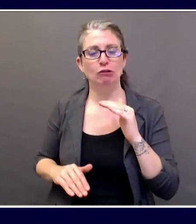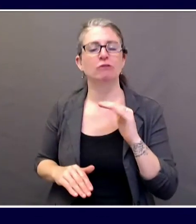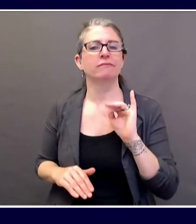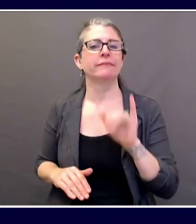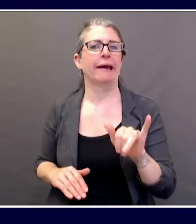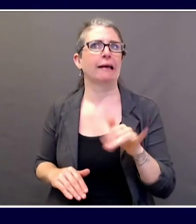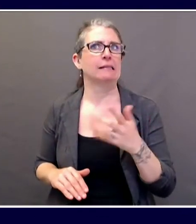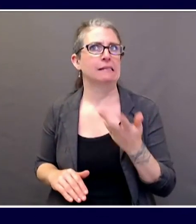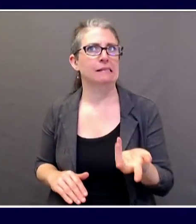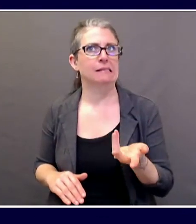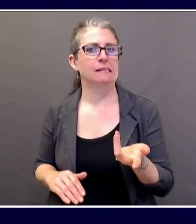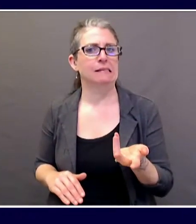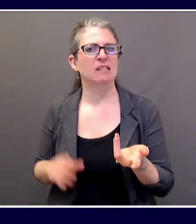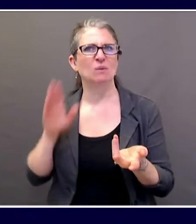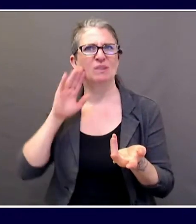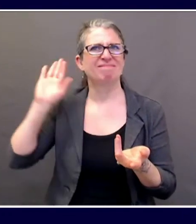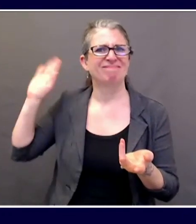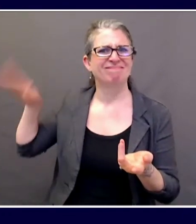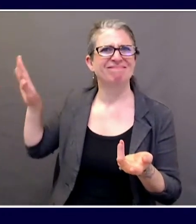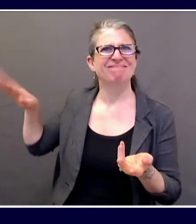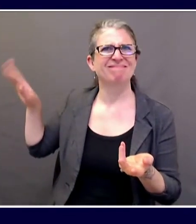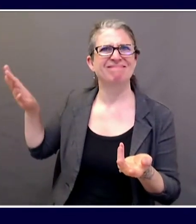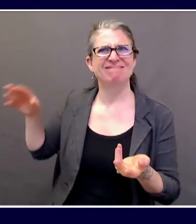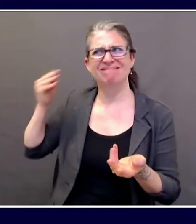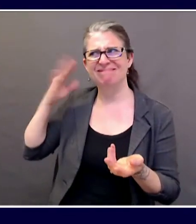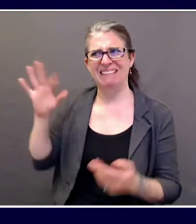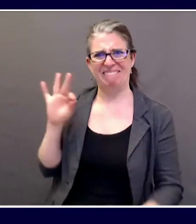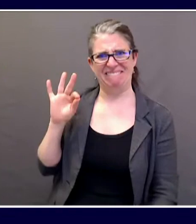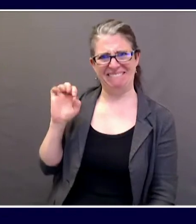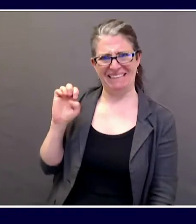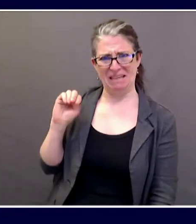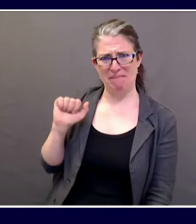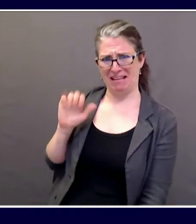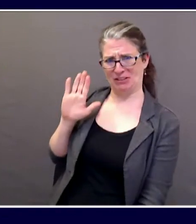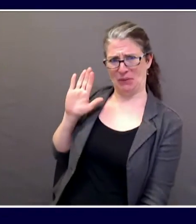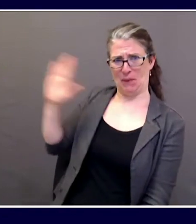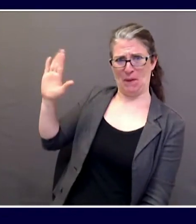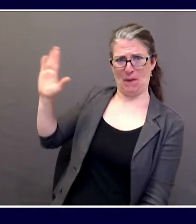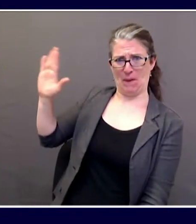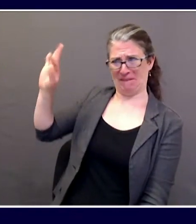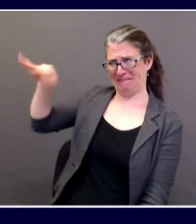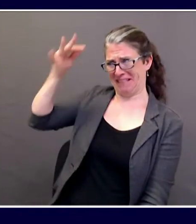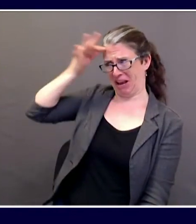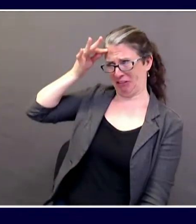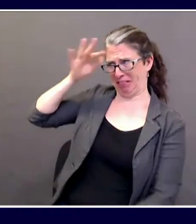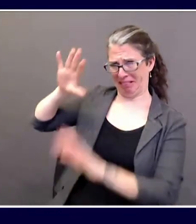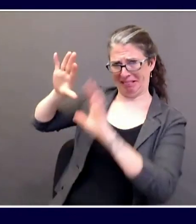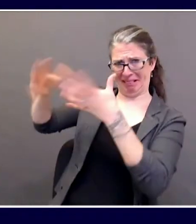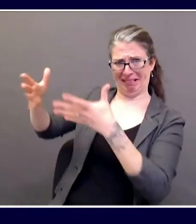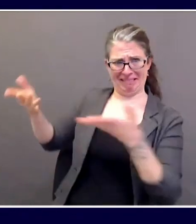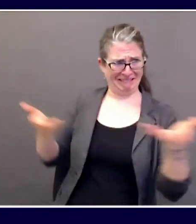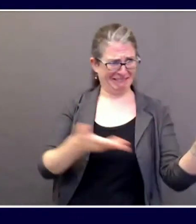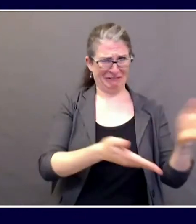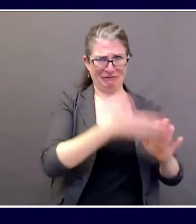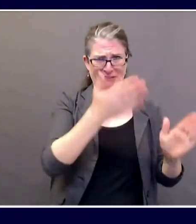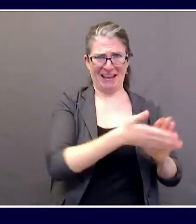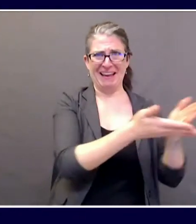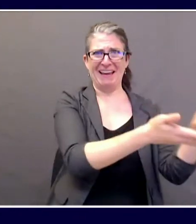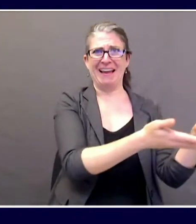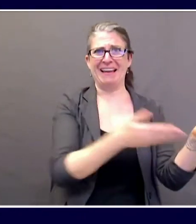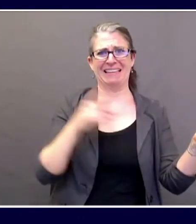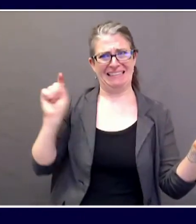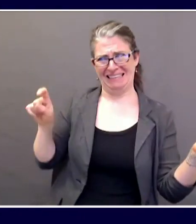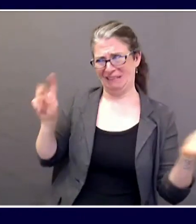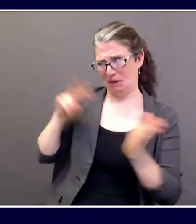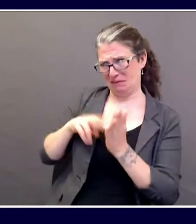this site, supported the unit itself, we want to make sure that they are aware that we need the vaccine to make that happen and get that